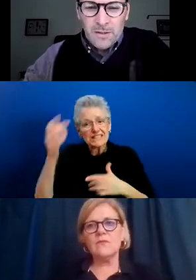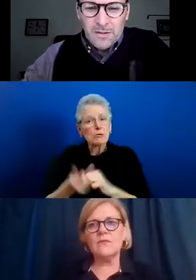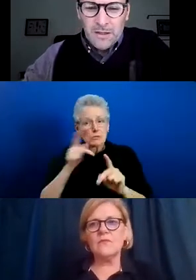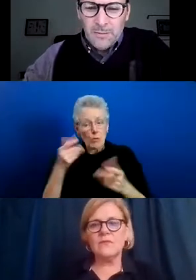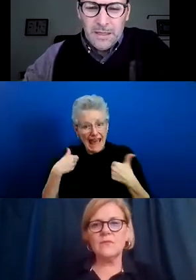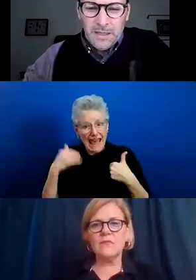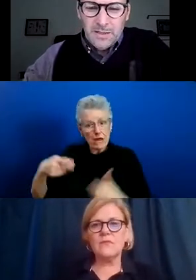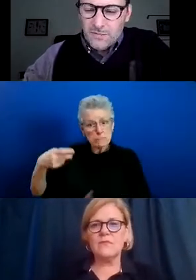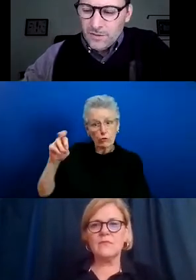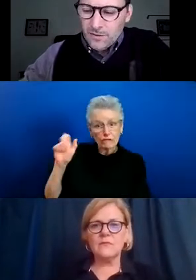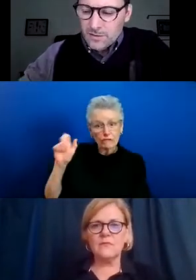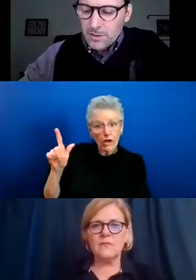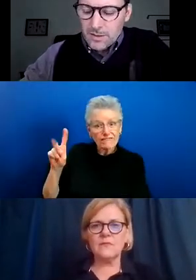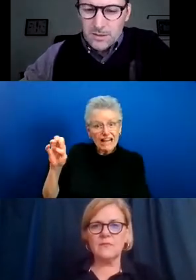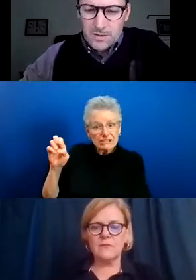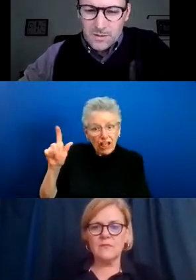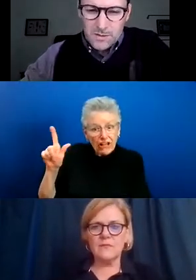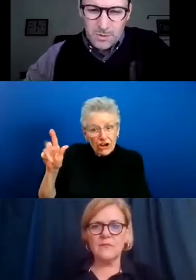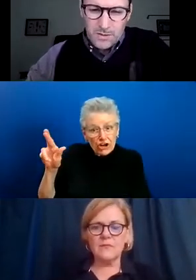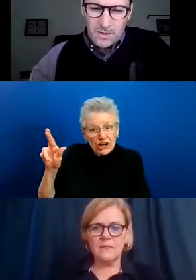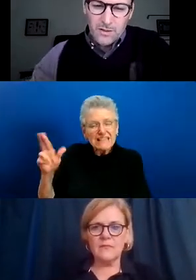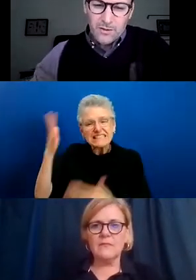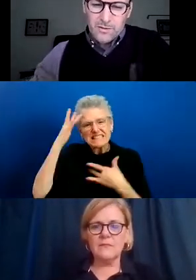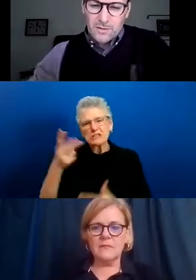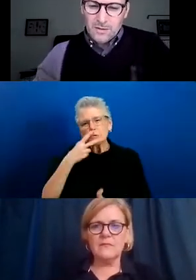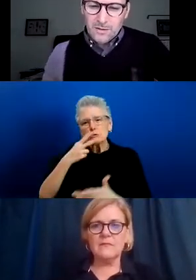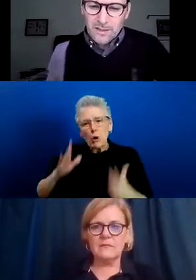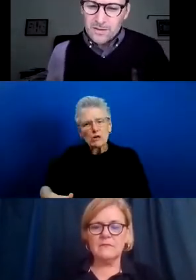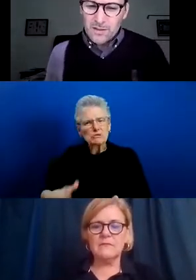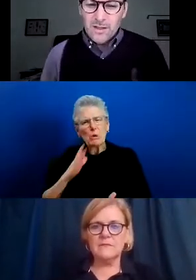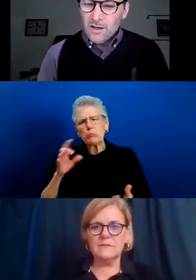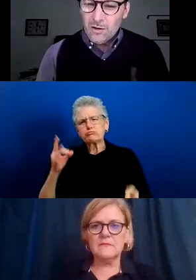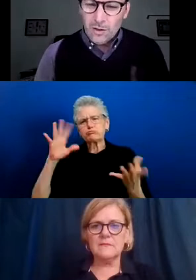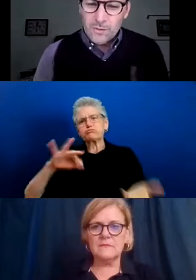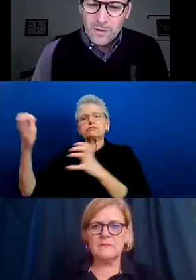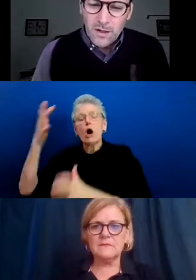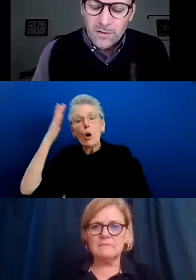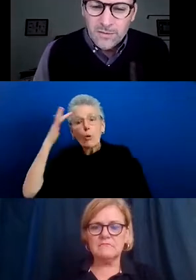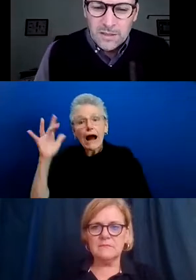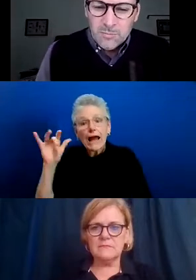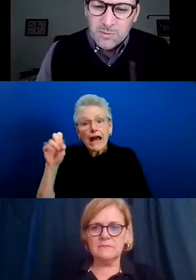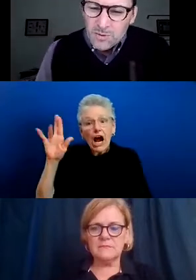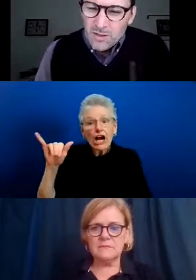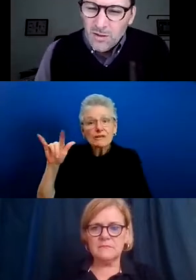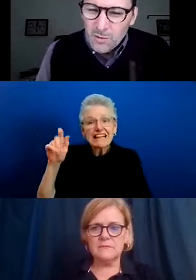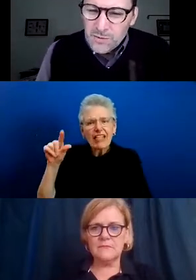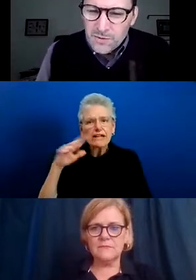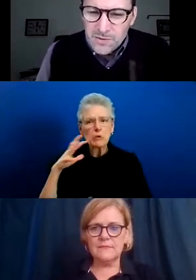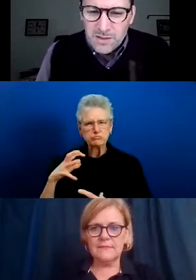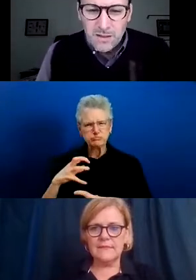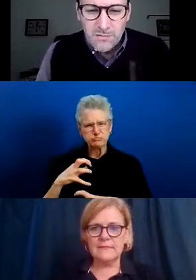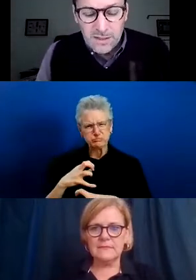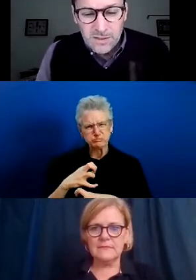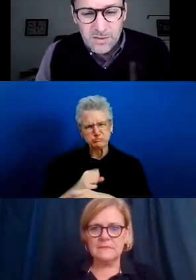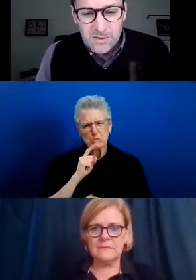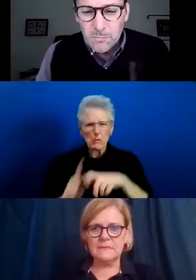smokers. And it is a very debilitating disease because the arteries in the legs are closing off. People get ulcers,